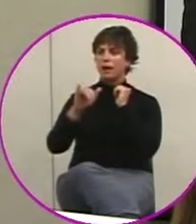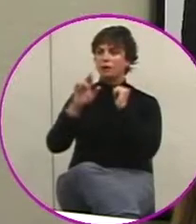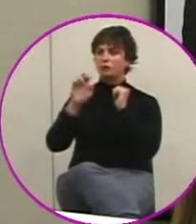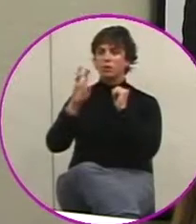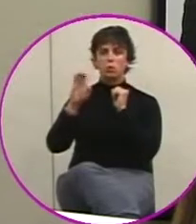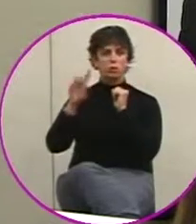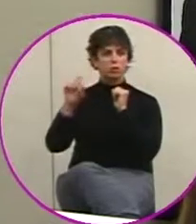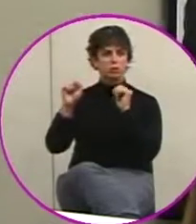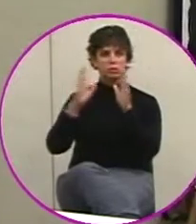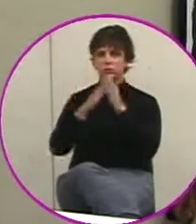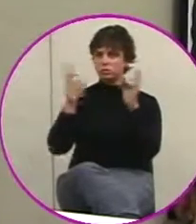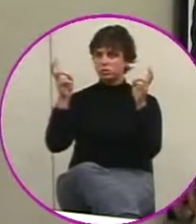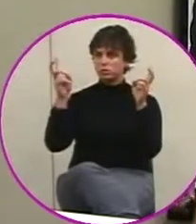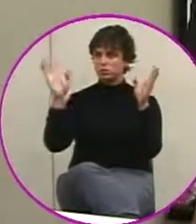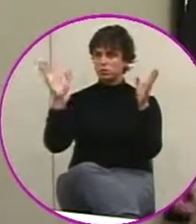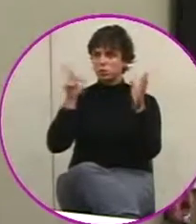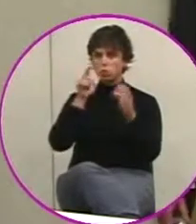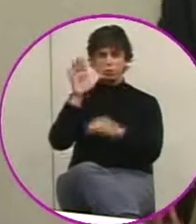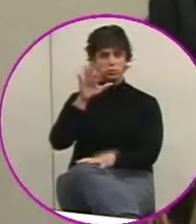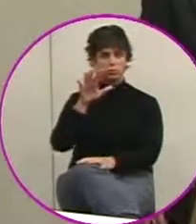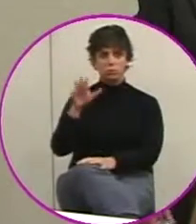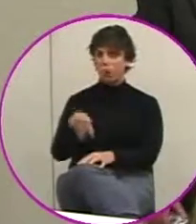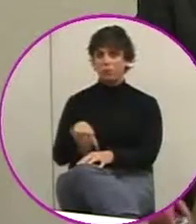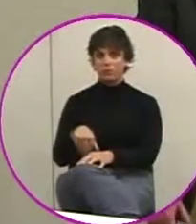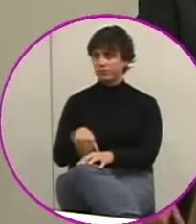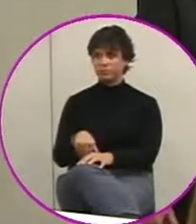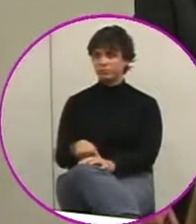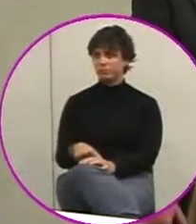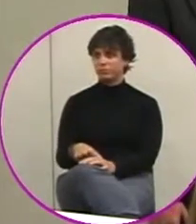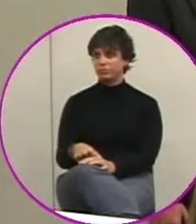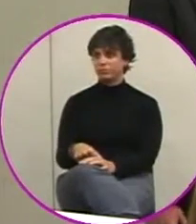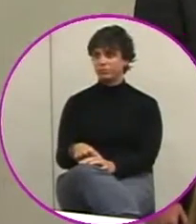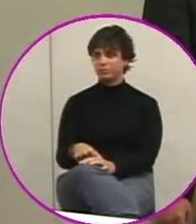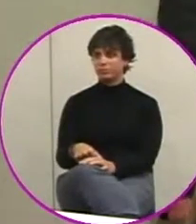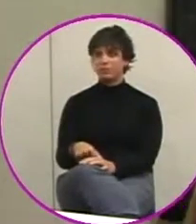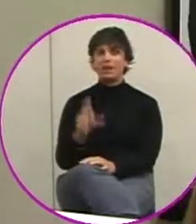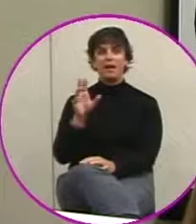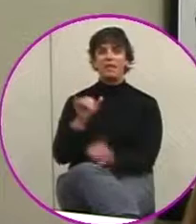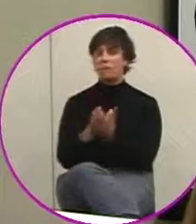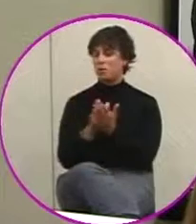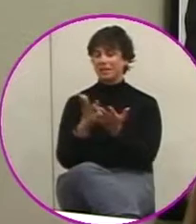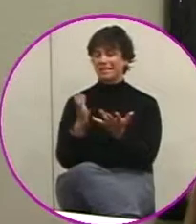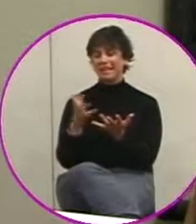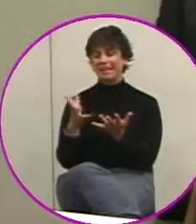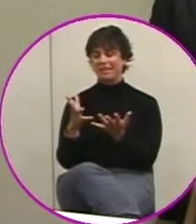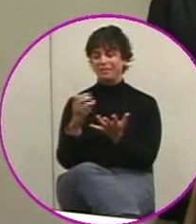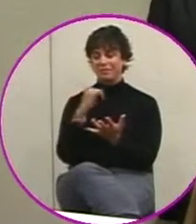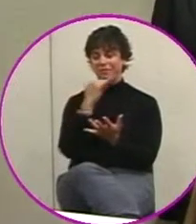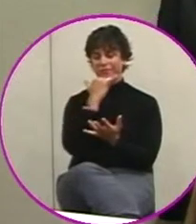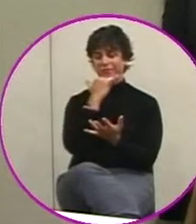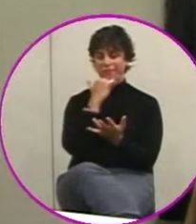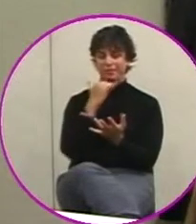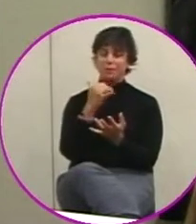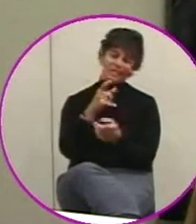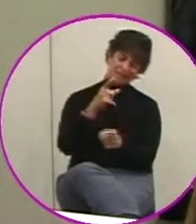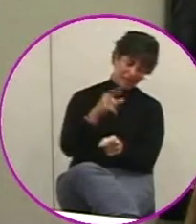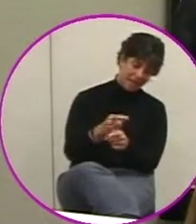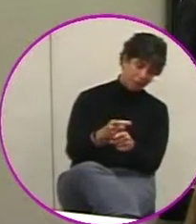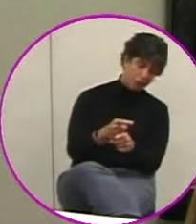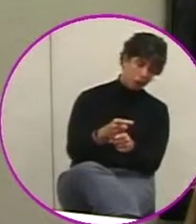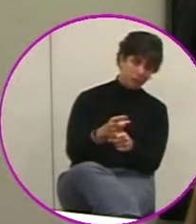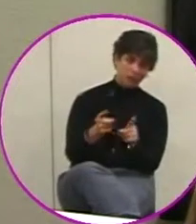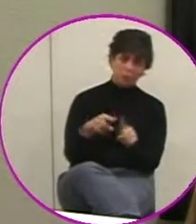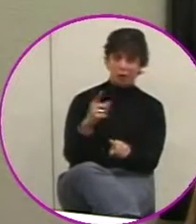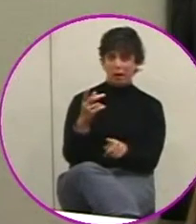I'm pleased to hear that. It's actually fairly misleading in some ways. It's accurate, but it's accurate at